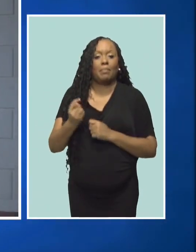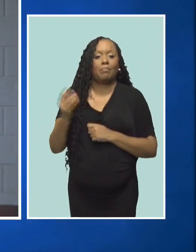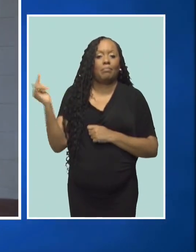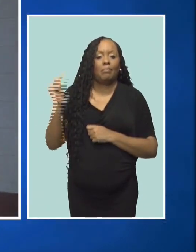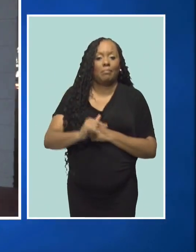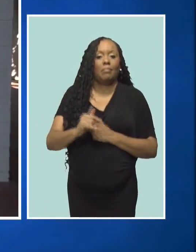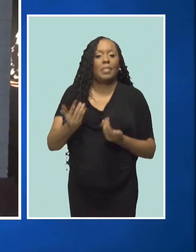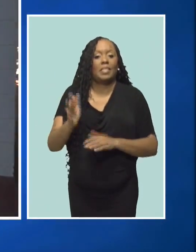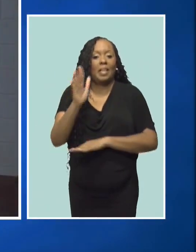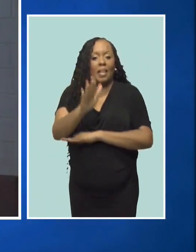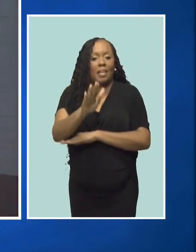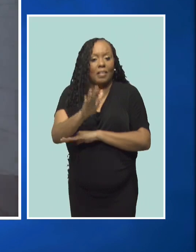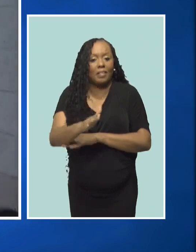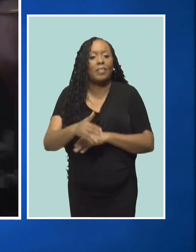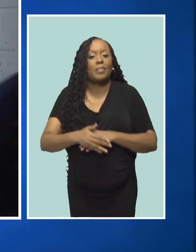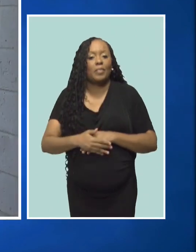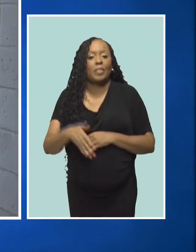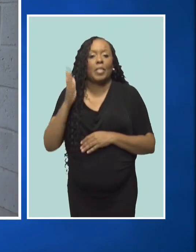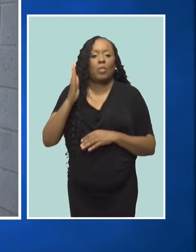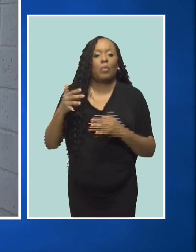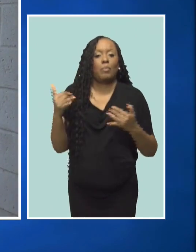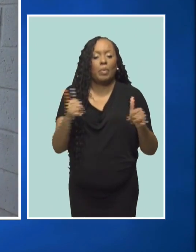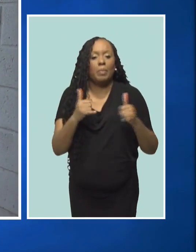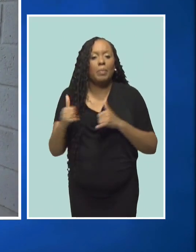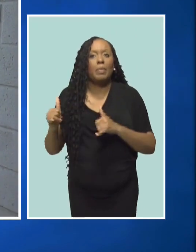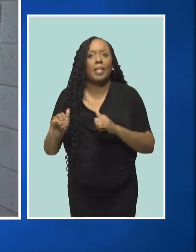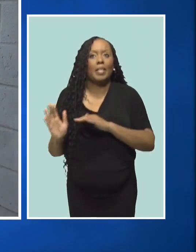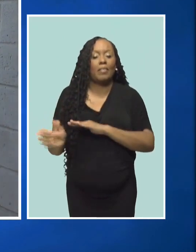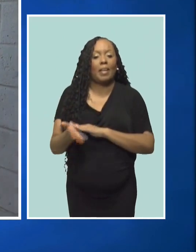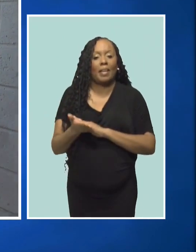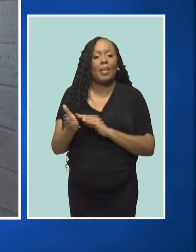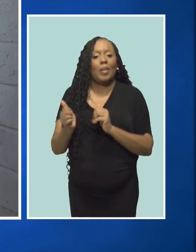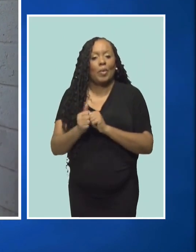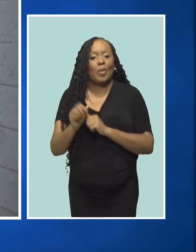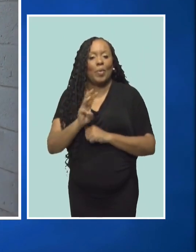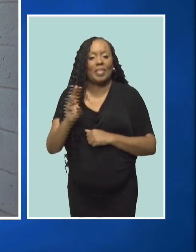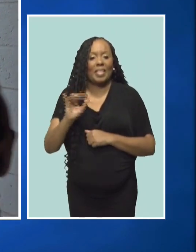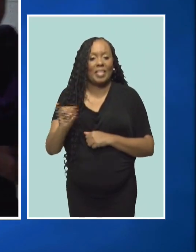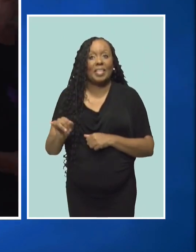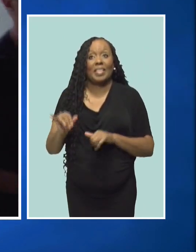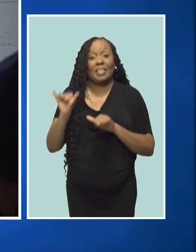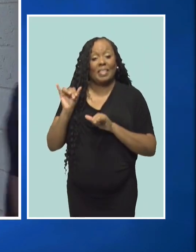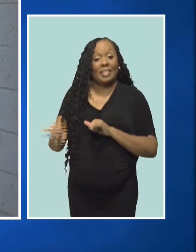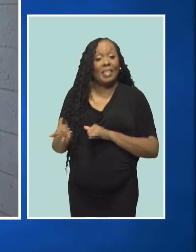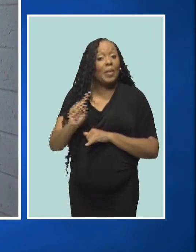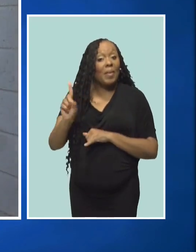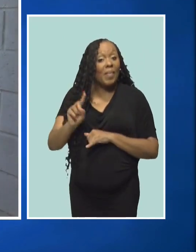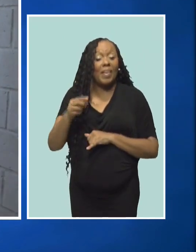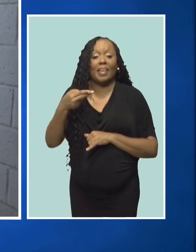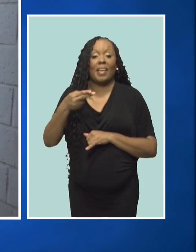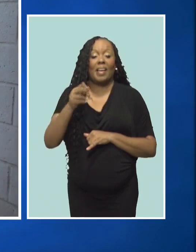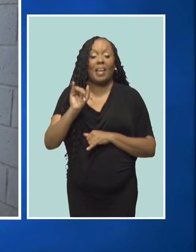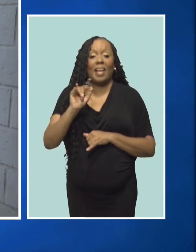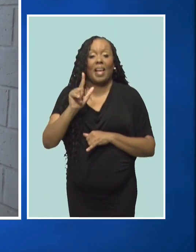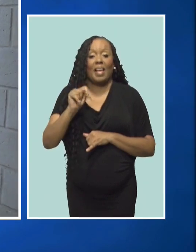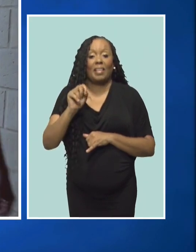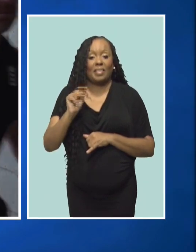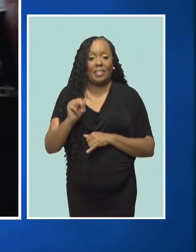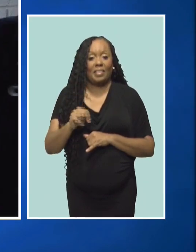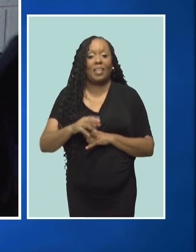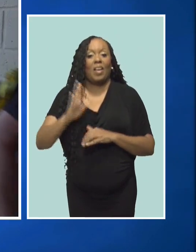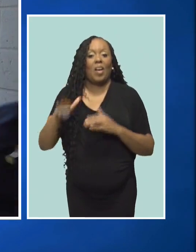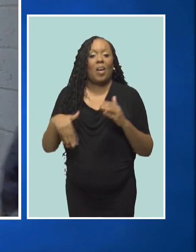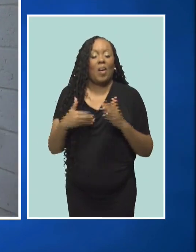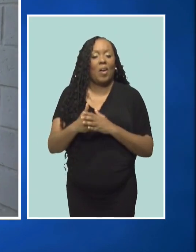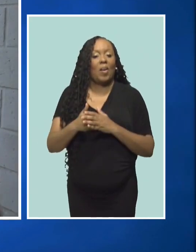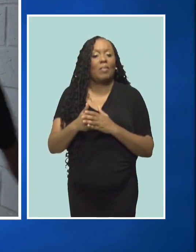one-day international match against West Indies at Kensington Oval. The cricketers are staying at the Hilton Resort. Matches held here involving the